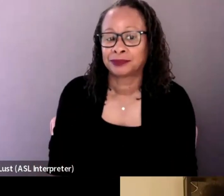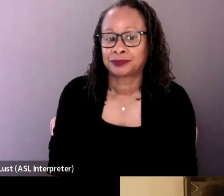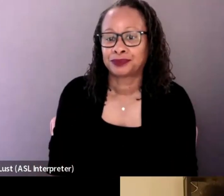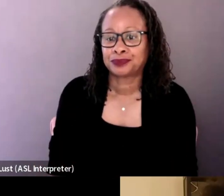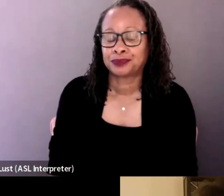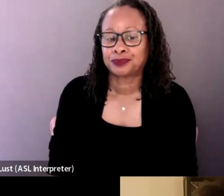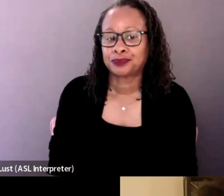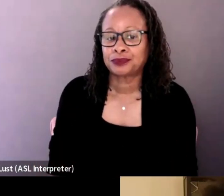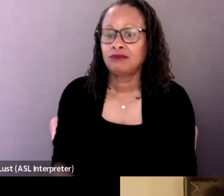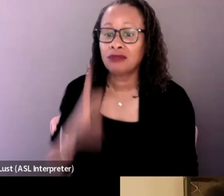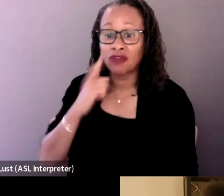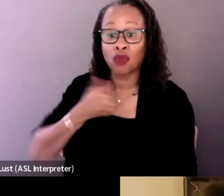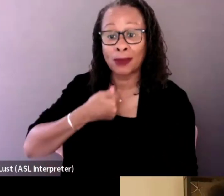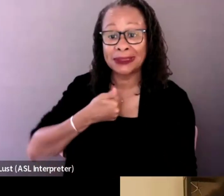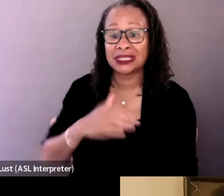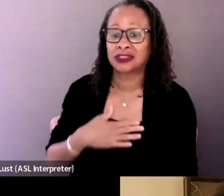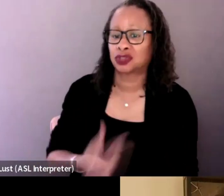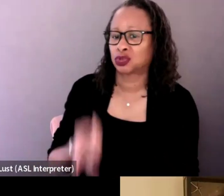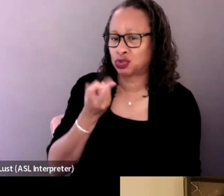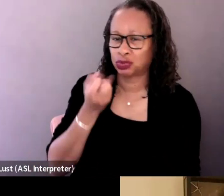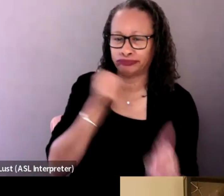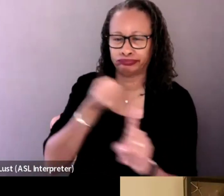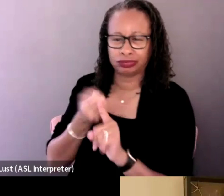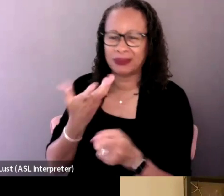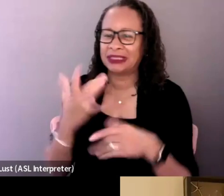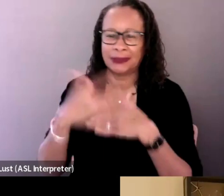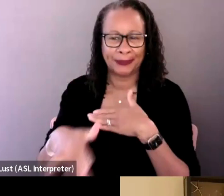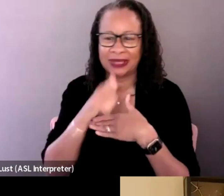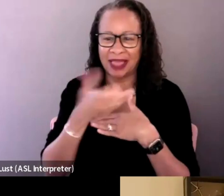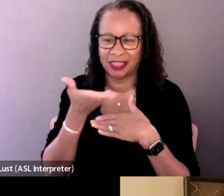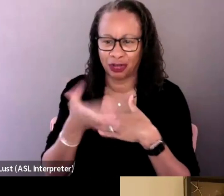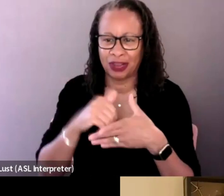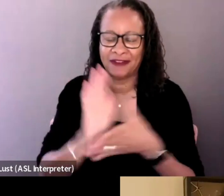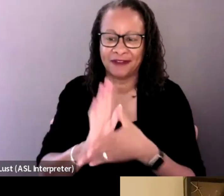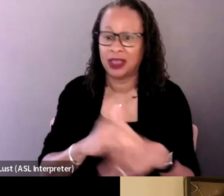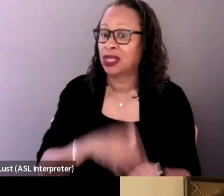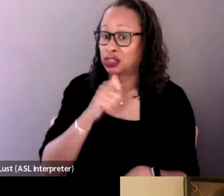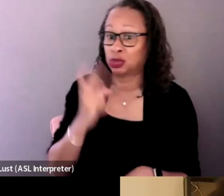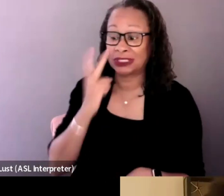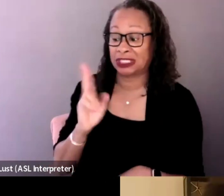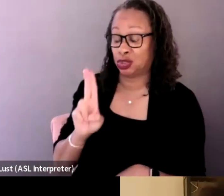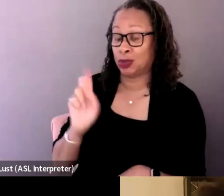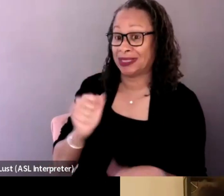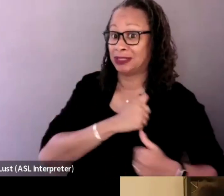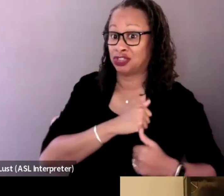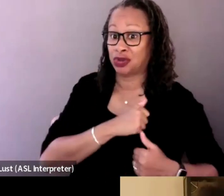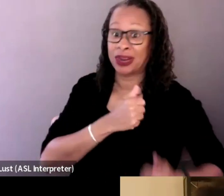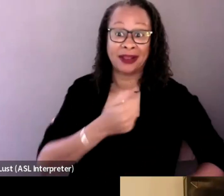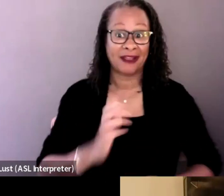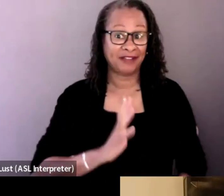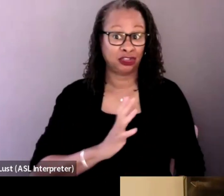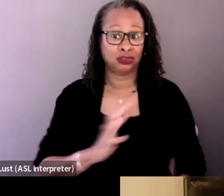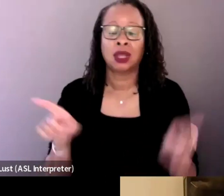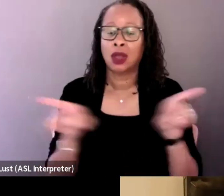There are, for me, two striking absences in the film. We don't see the US military officials, obviously, but we also